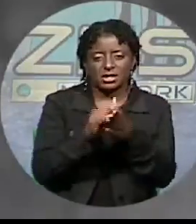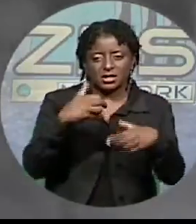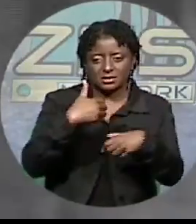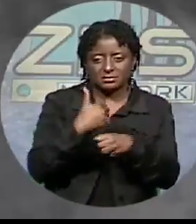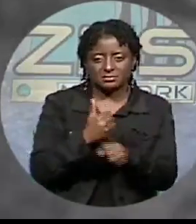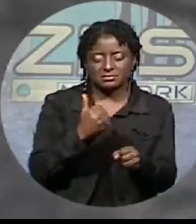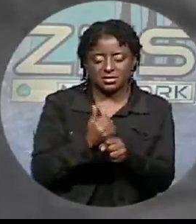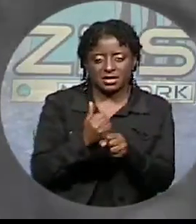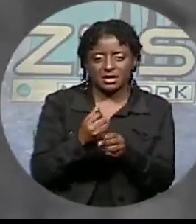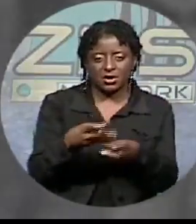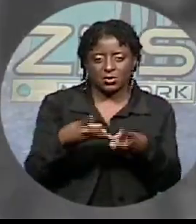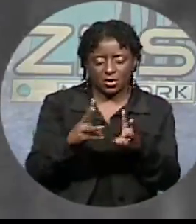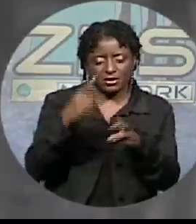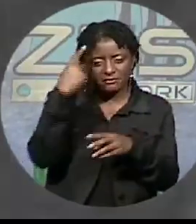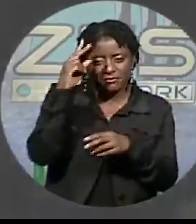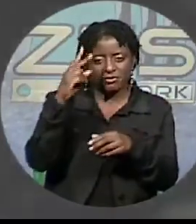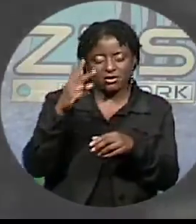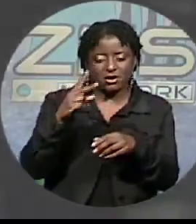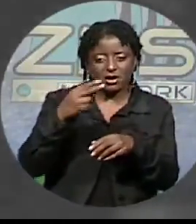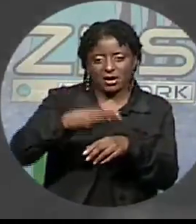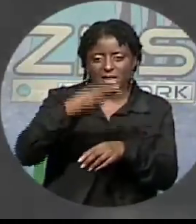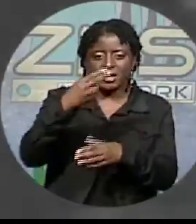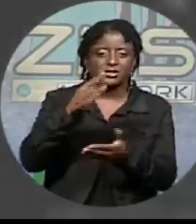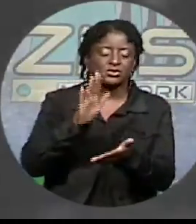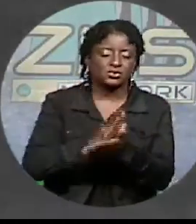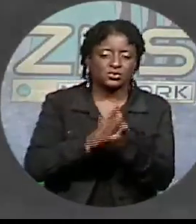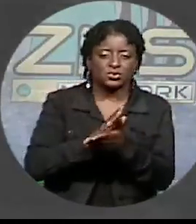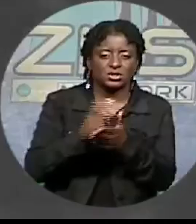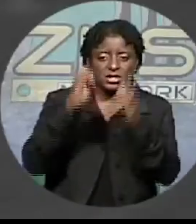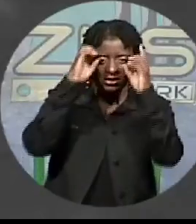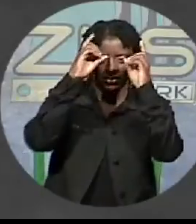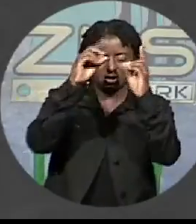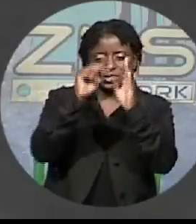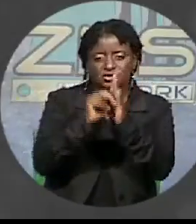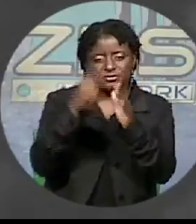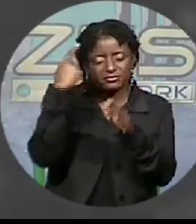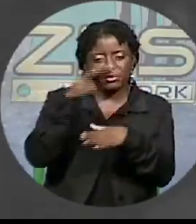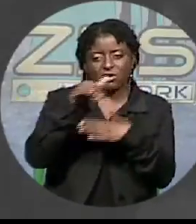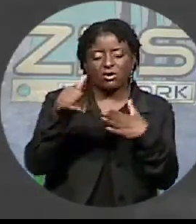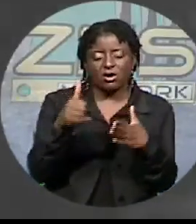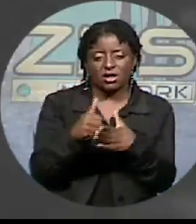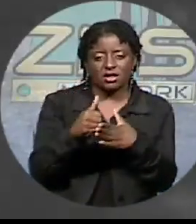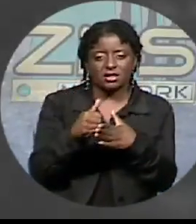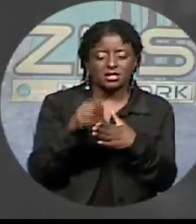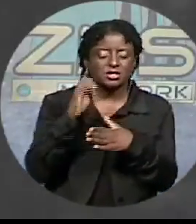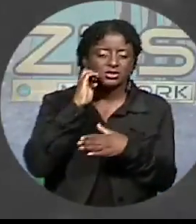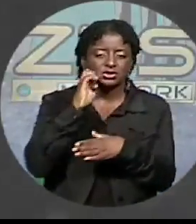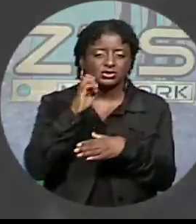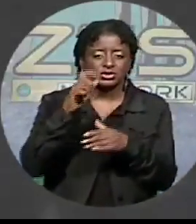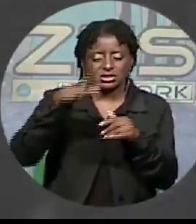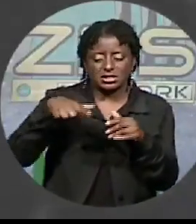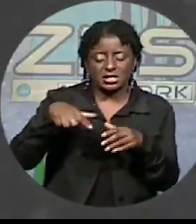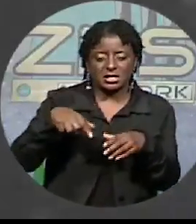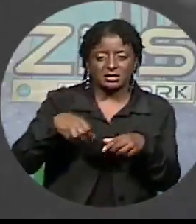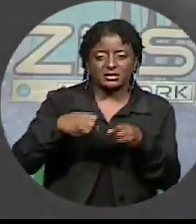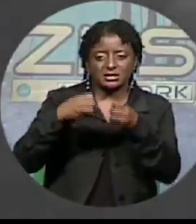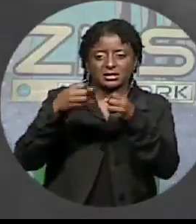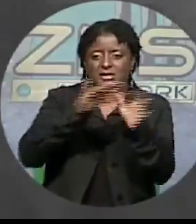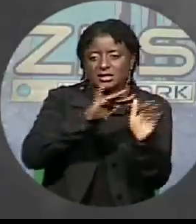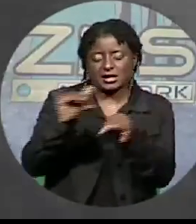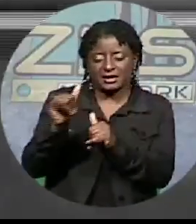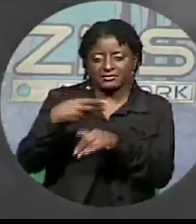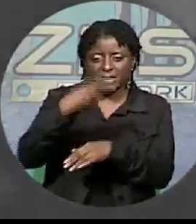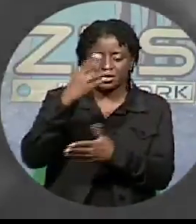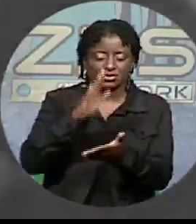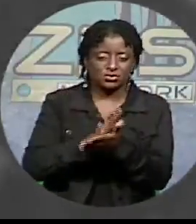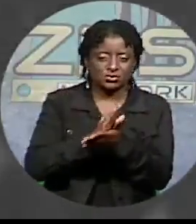made available to all. Isaacs later dropped out of school, but that did not stop her desire to obtain a college education. She received